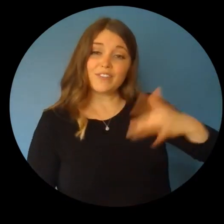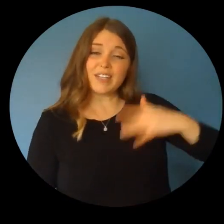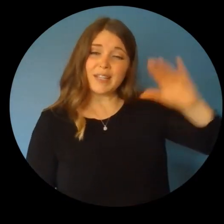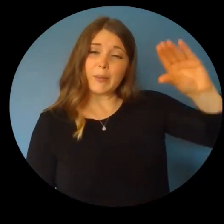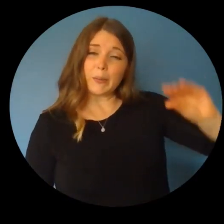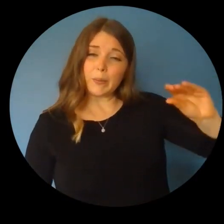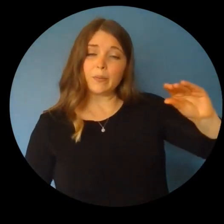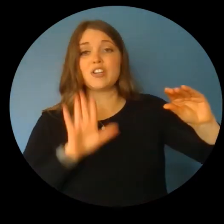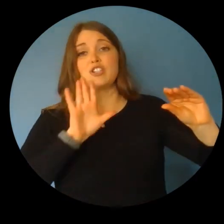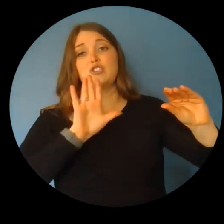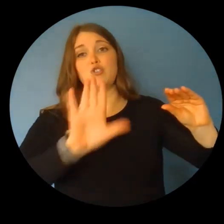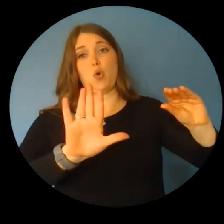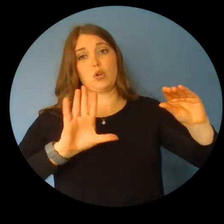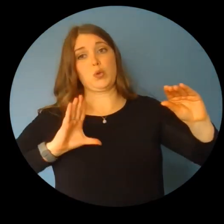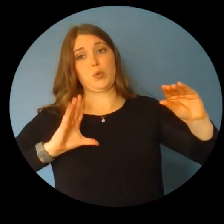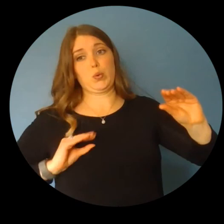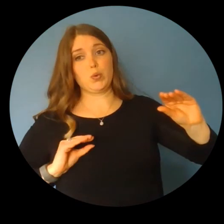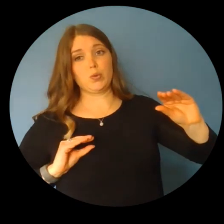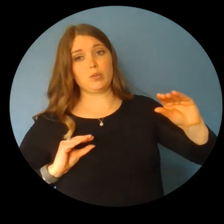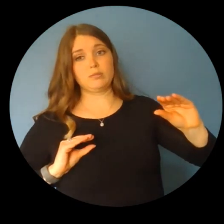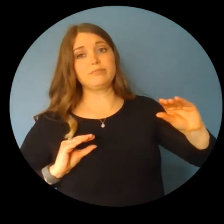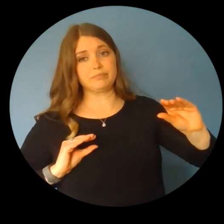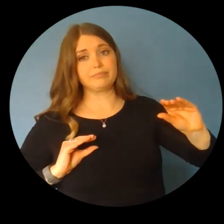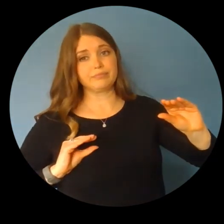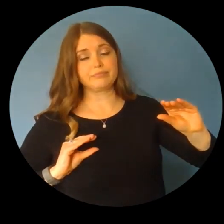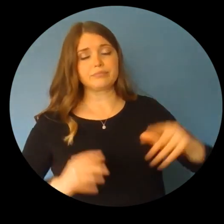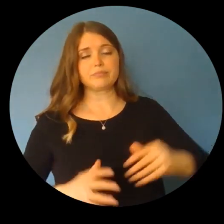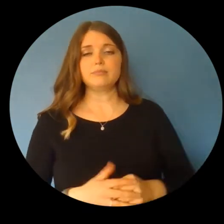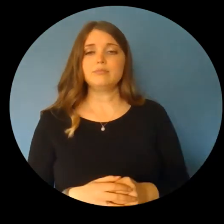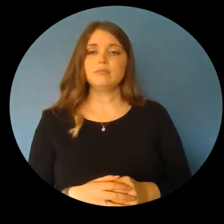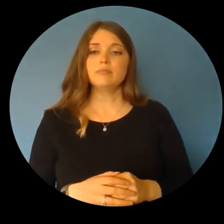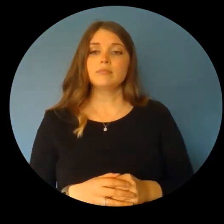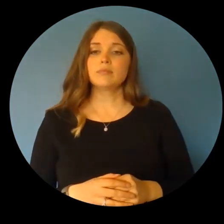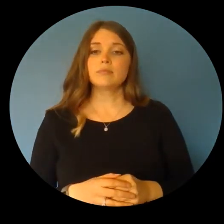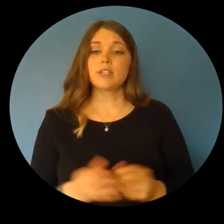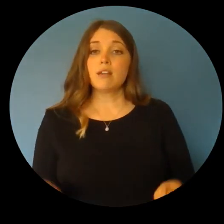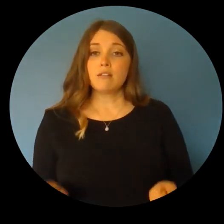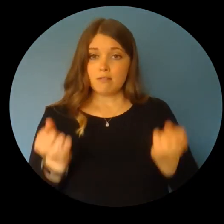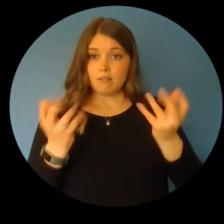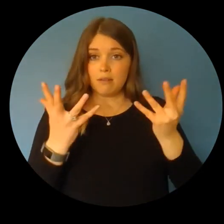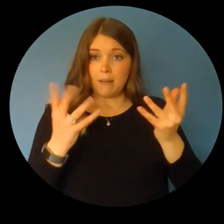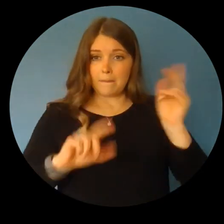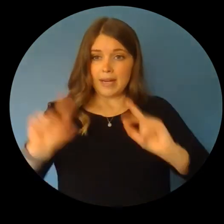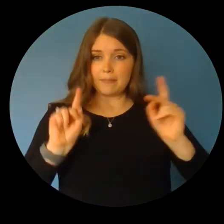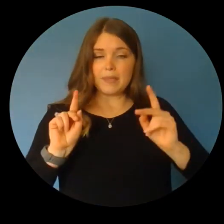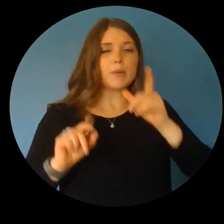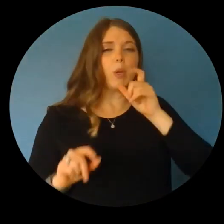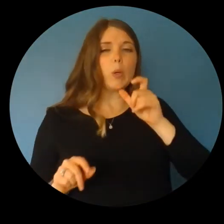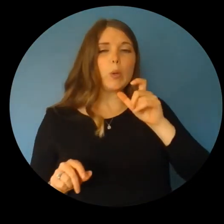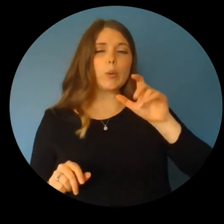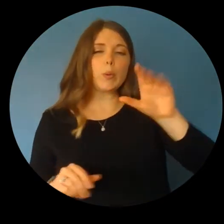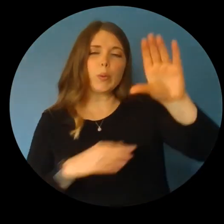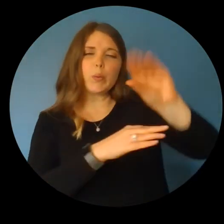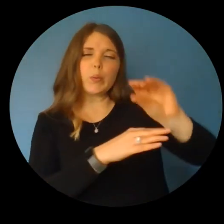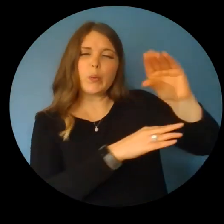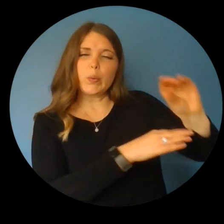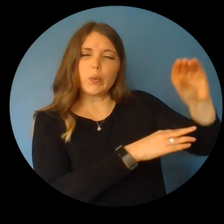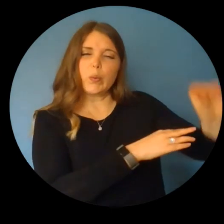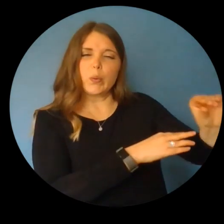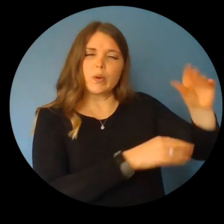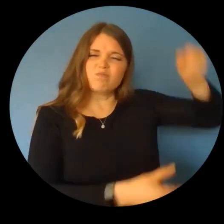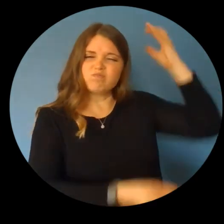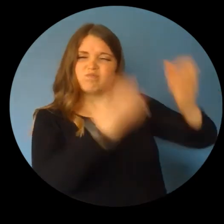too. Many people who dip into other people's buckets have an empty